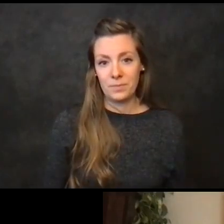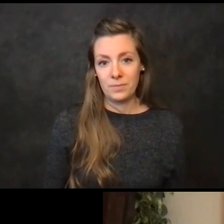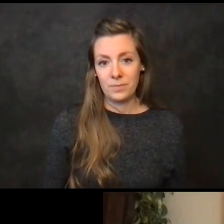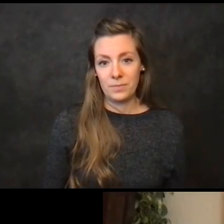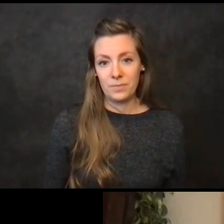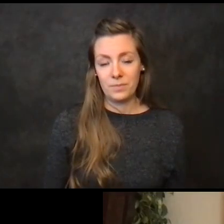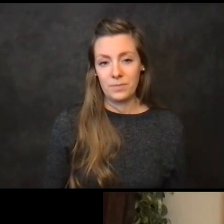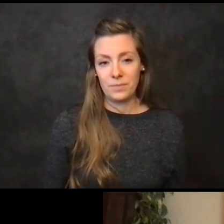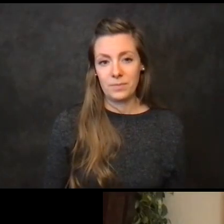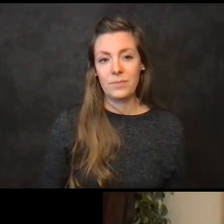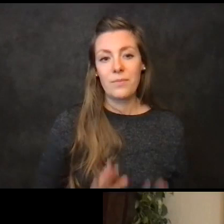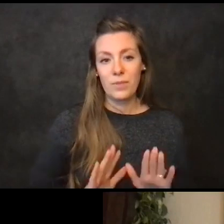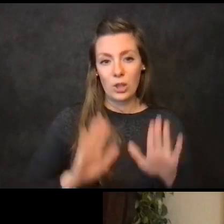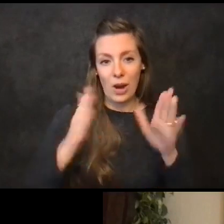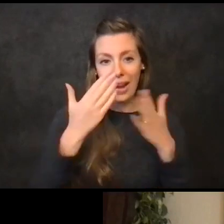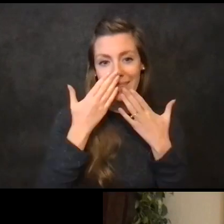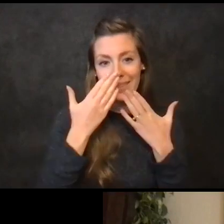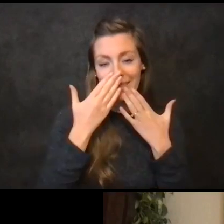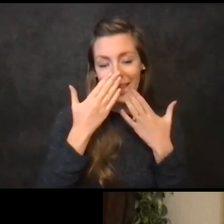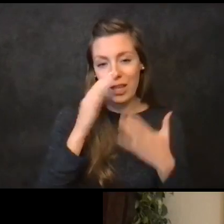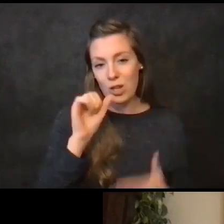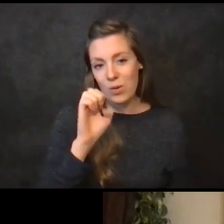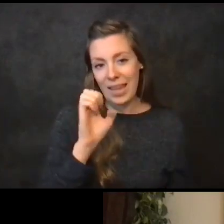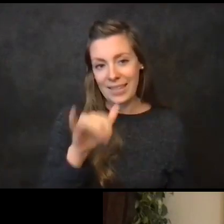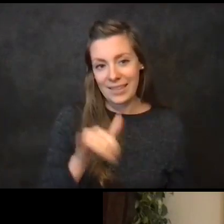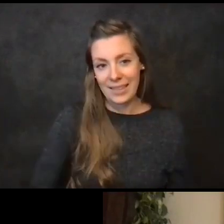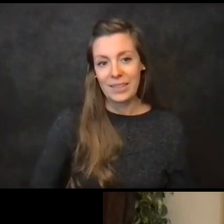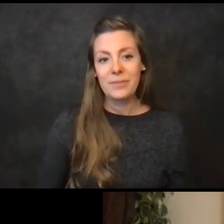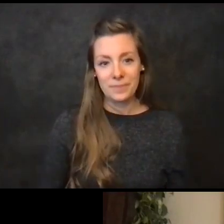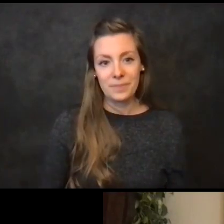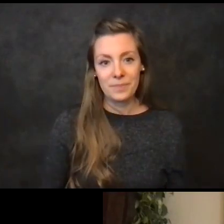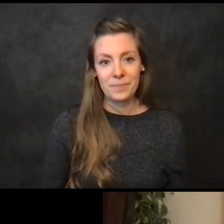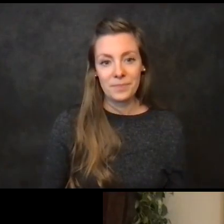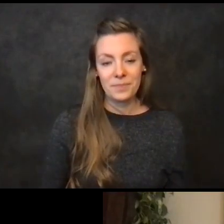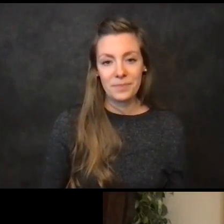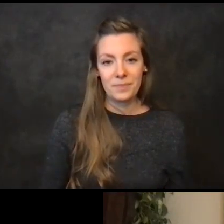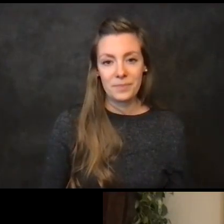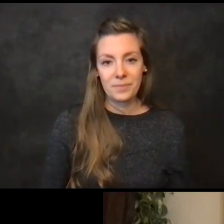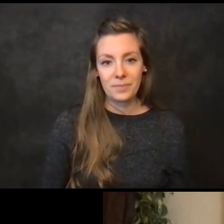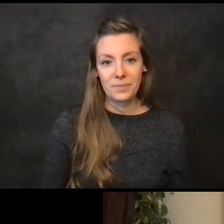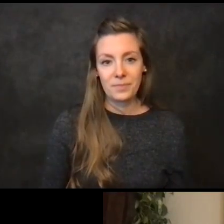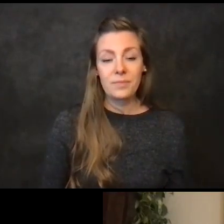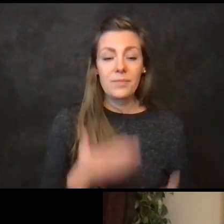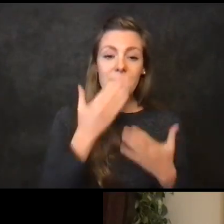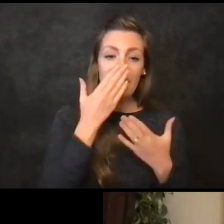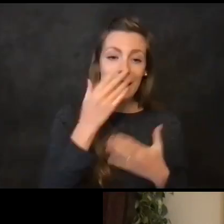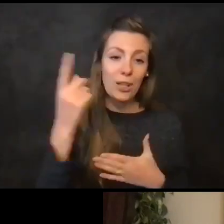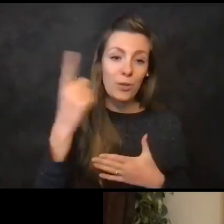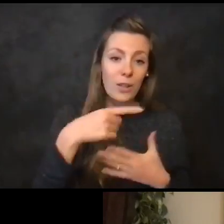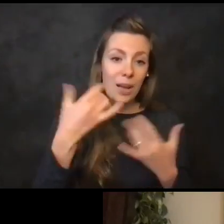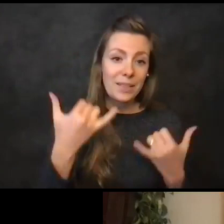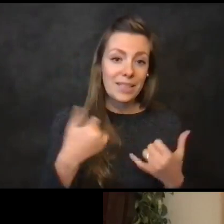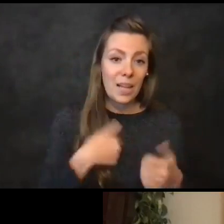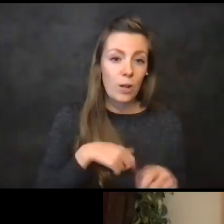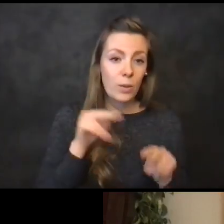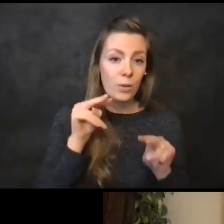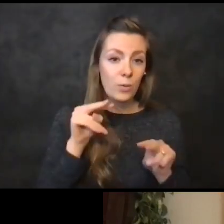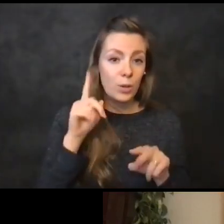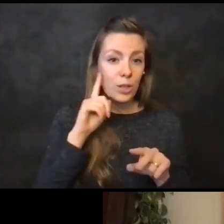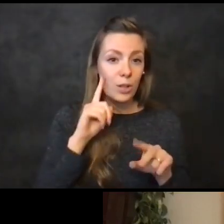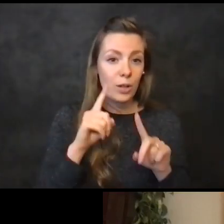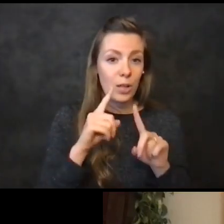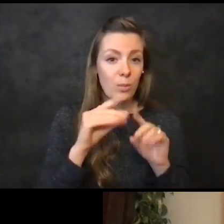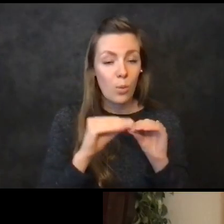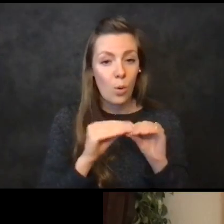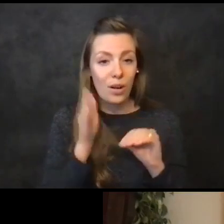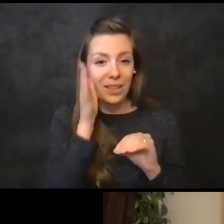Great. Thank you. Thank you, Casey. And thank you for being here today. We look forward to hearing more in the